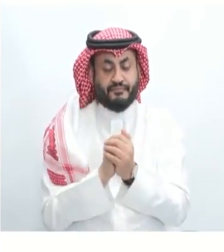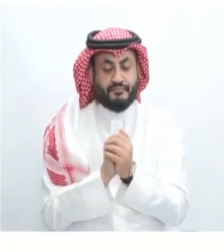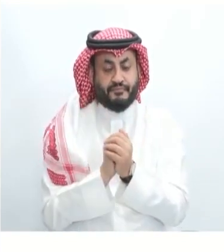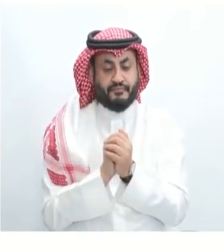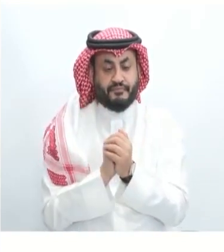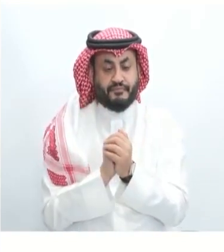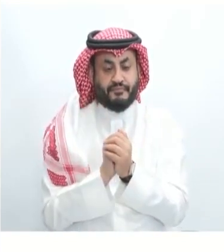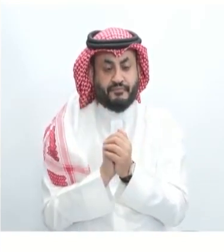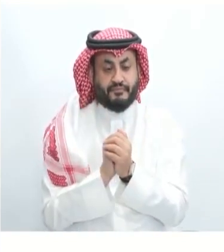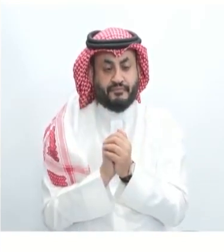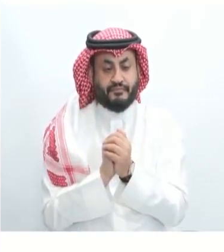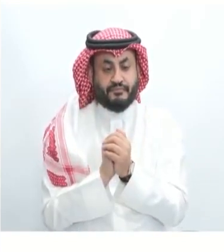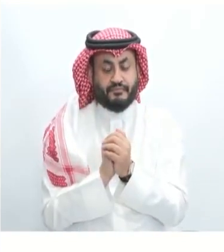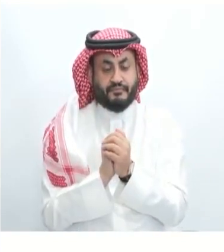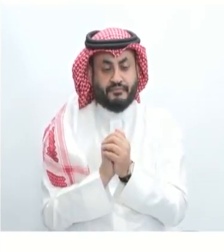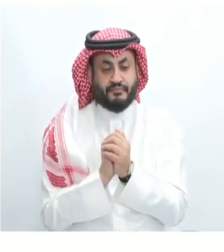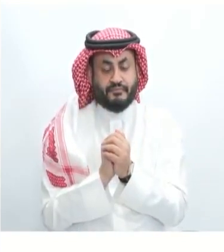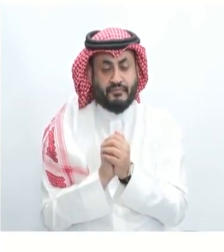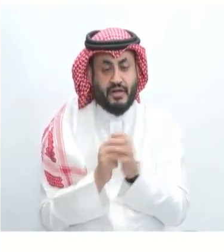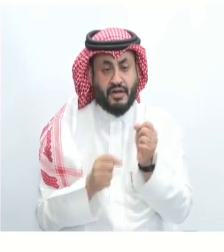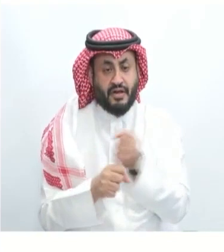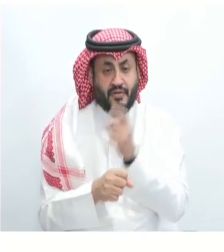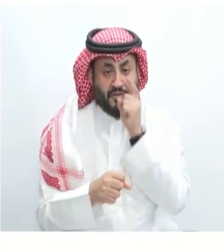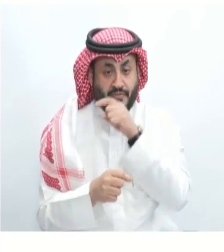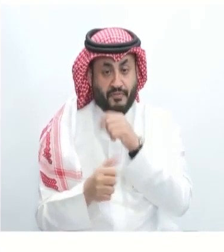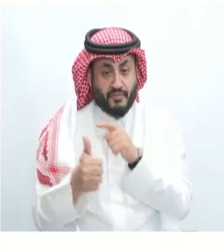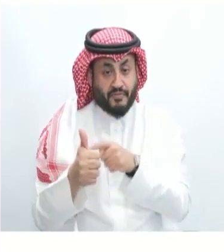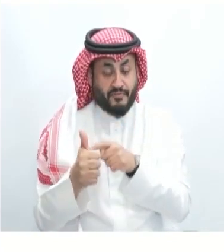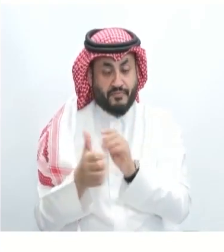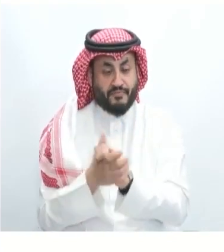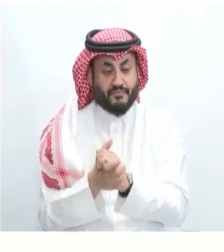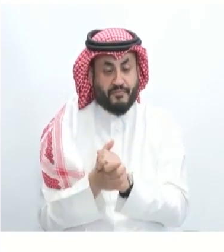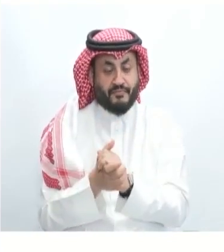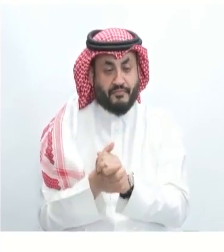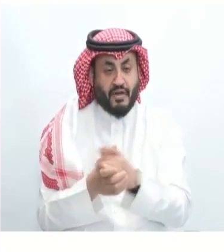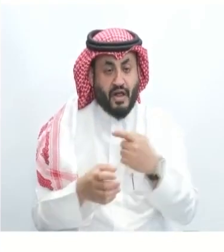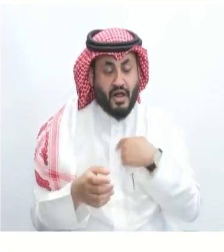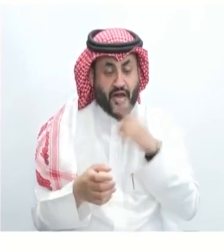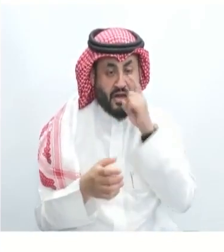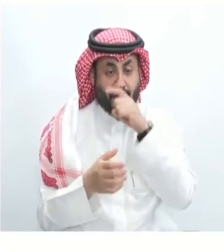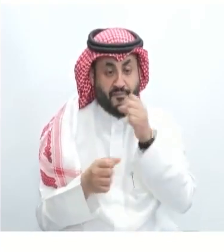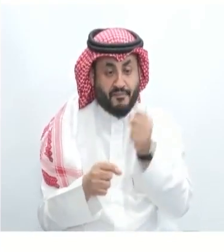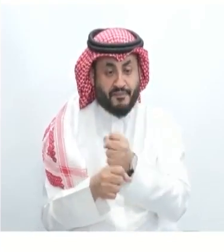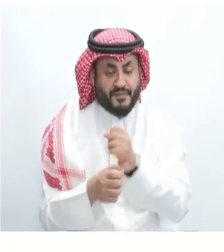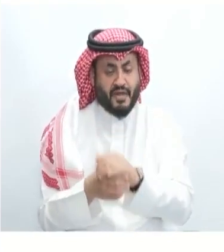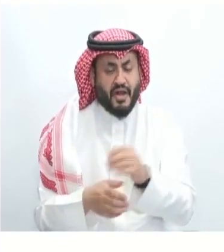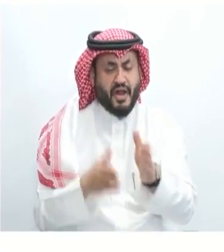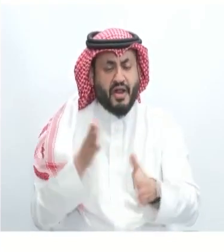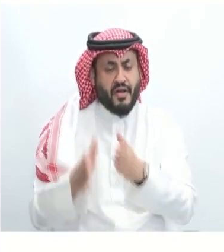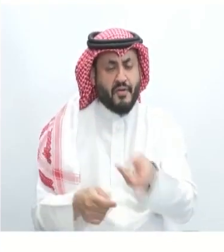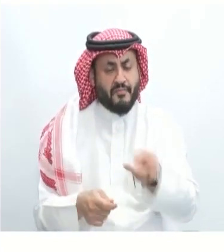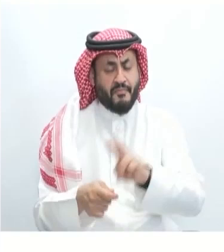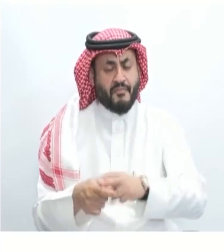of the good things that I should do. Number five is, I should do some